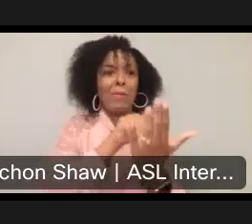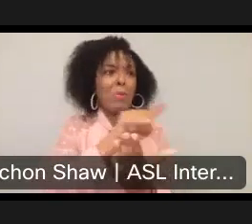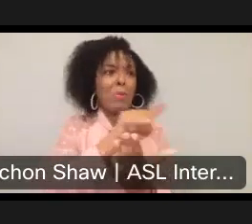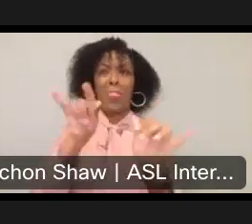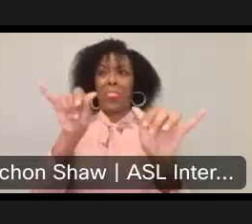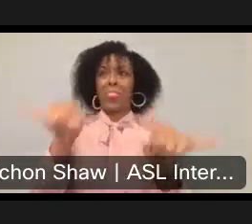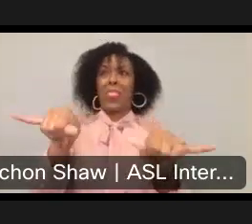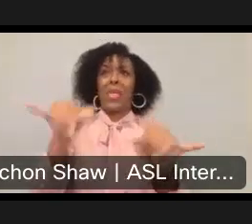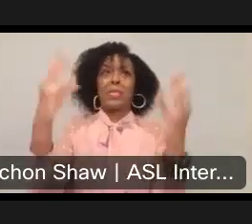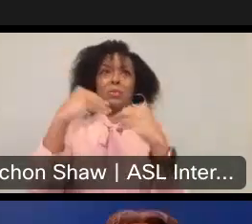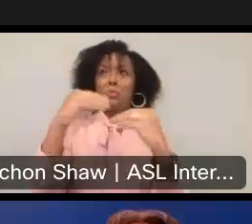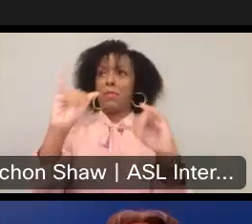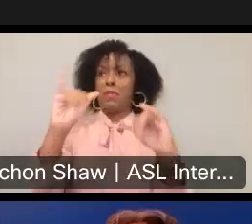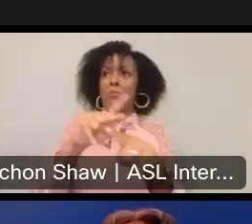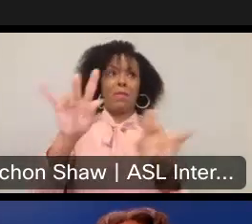acceptable?